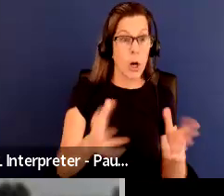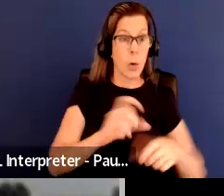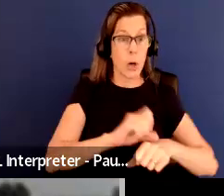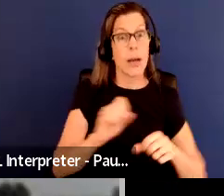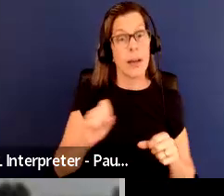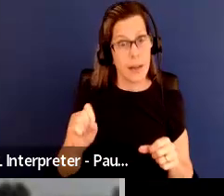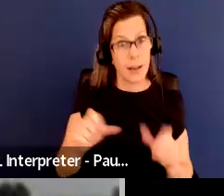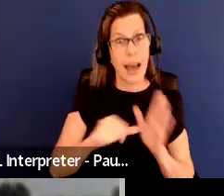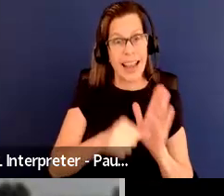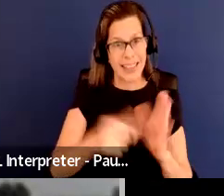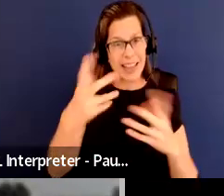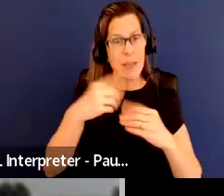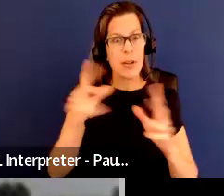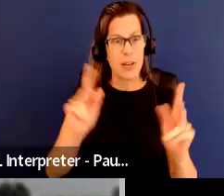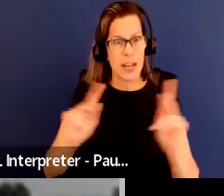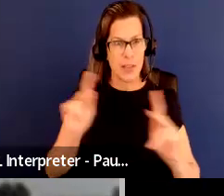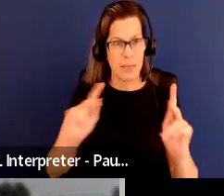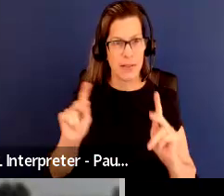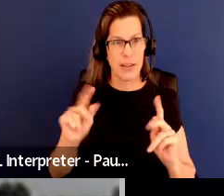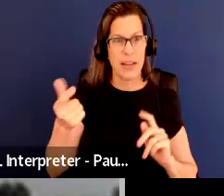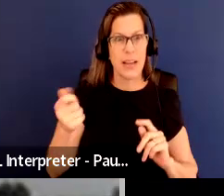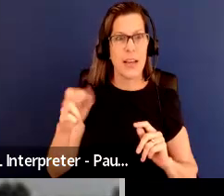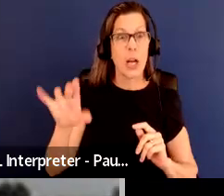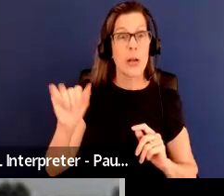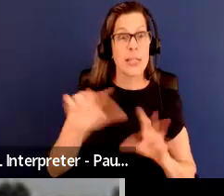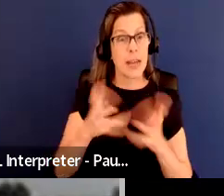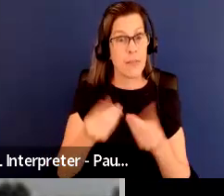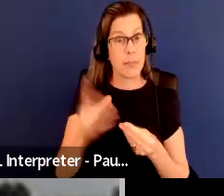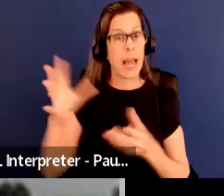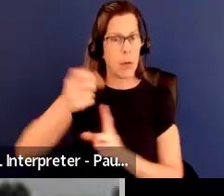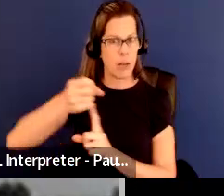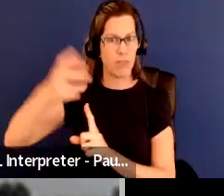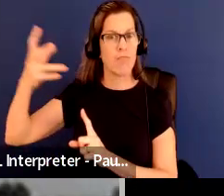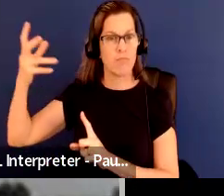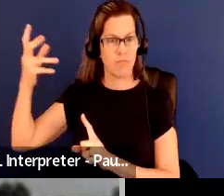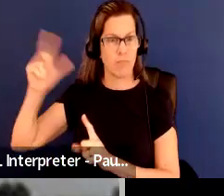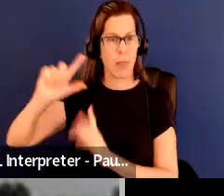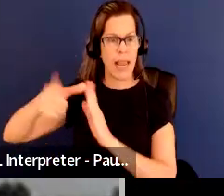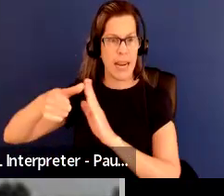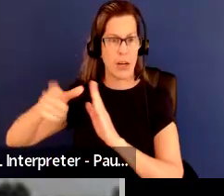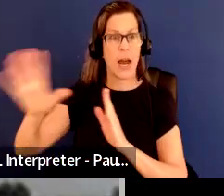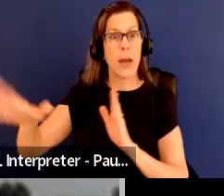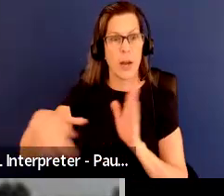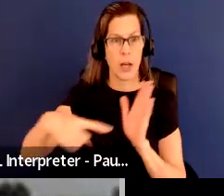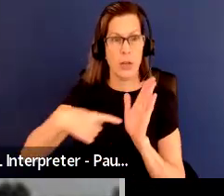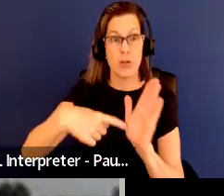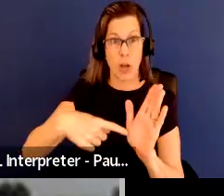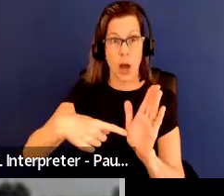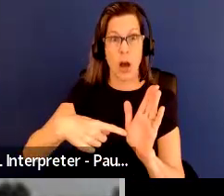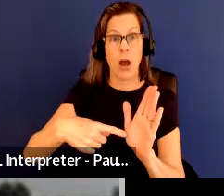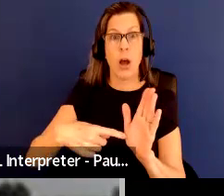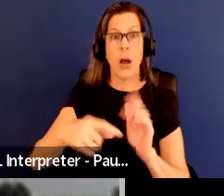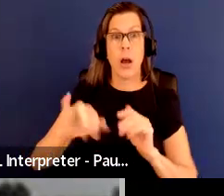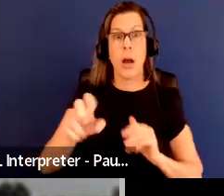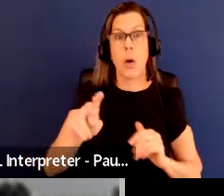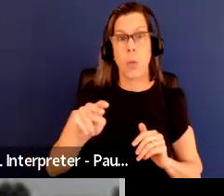people. And this is the Garcia family, which I'm going to talk about a little bit later. So I'm going to point out Juan